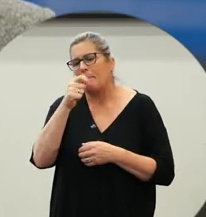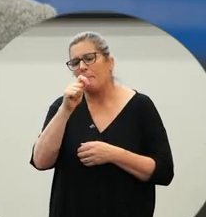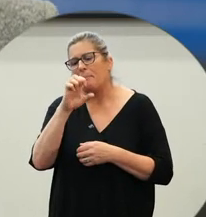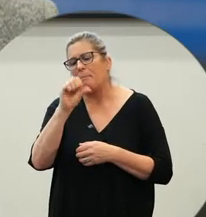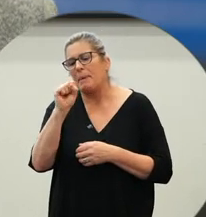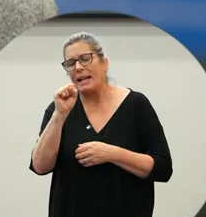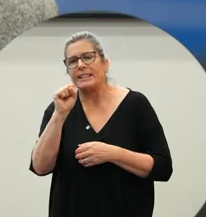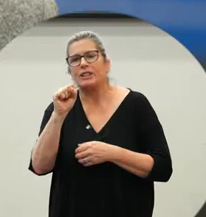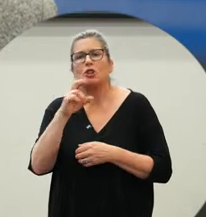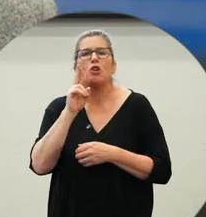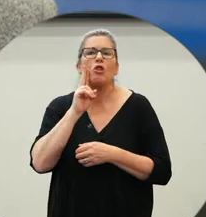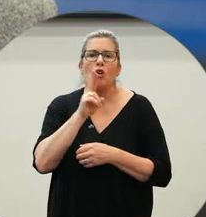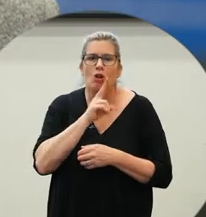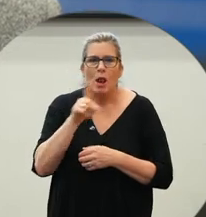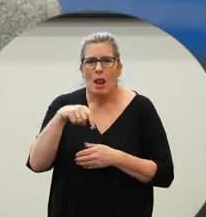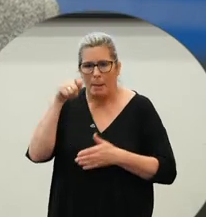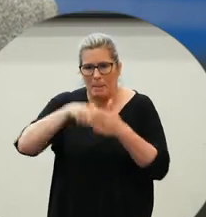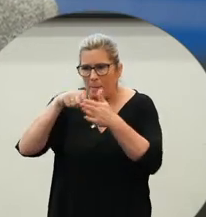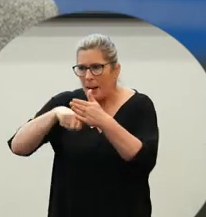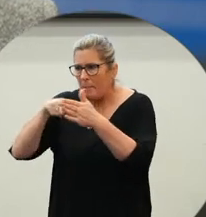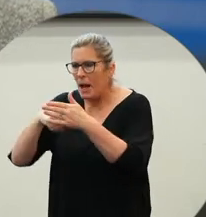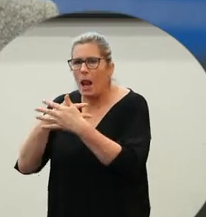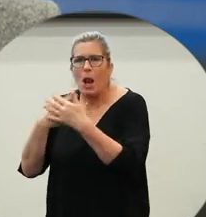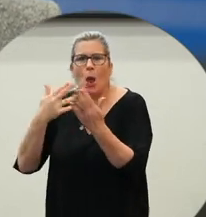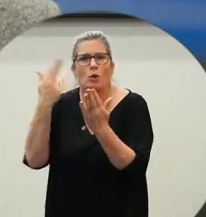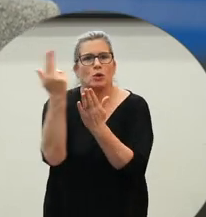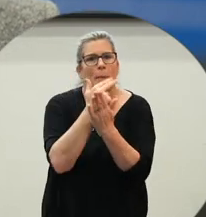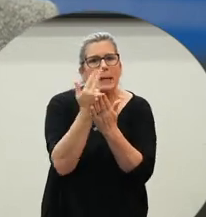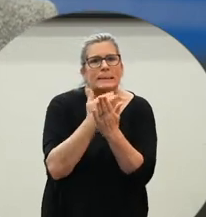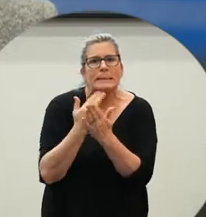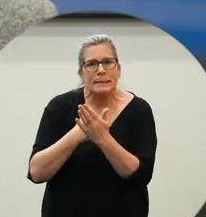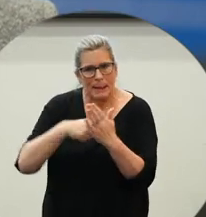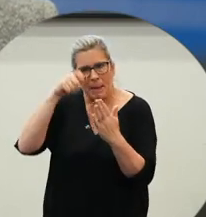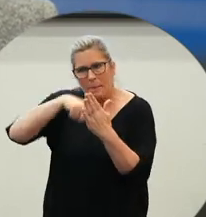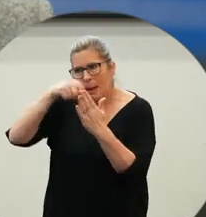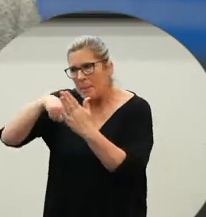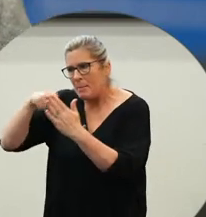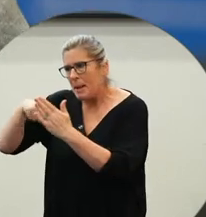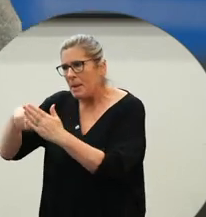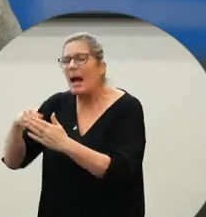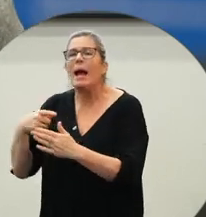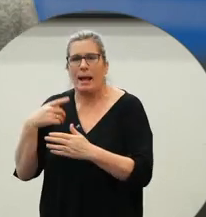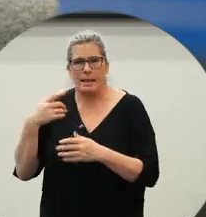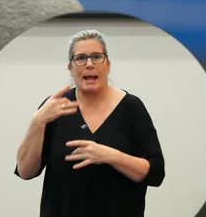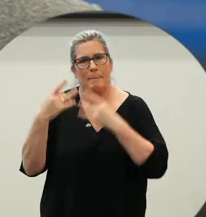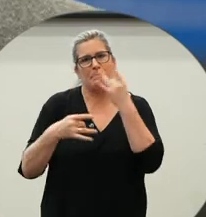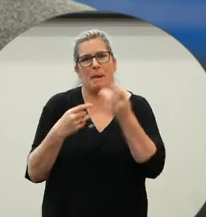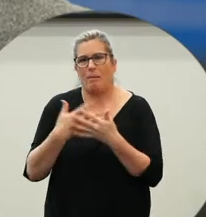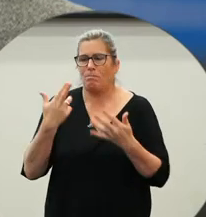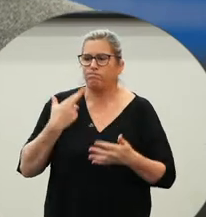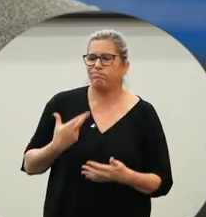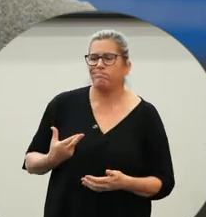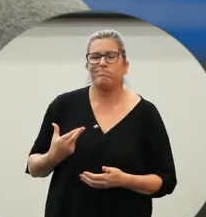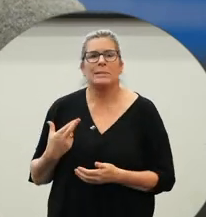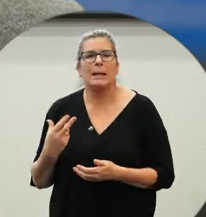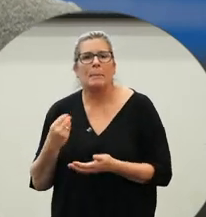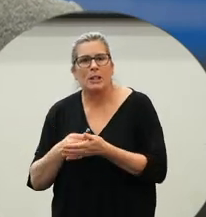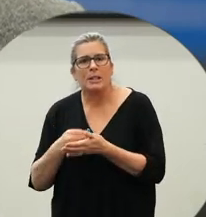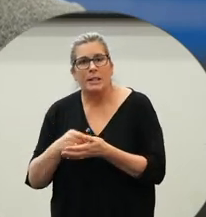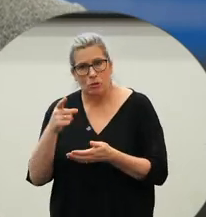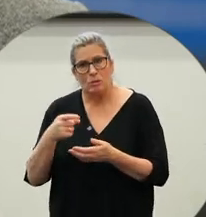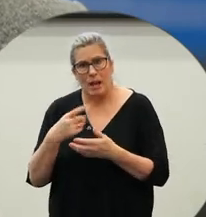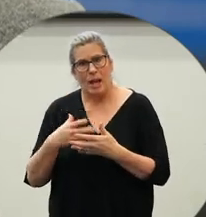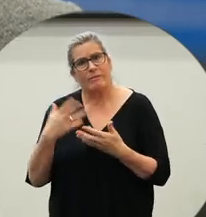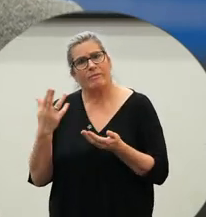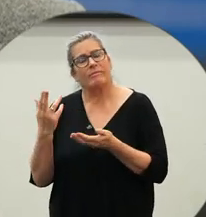up paintings, old masters, that kind of thing. And they inherited his excellent art collection, and they continued on.